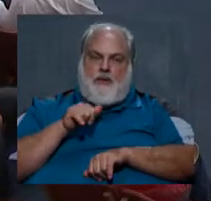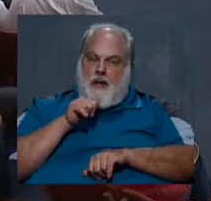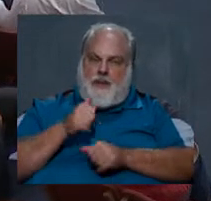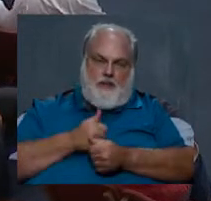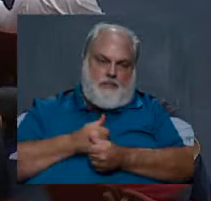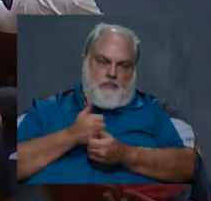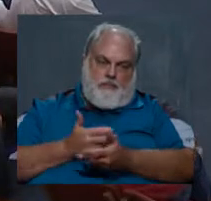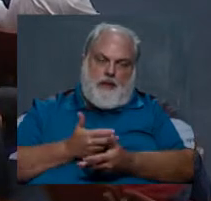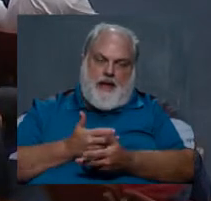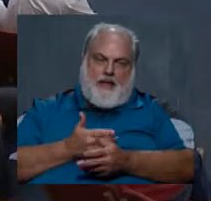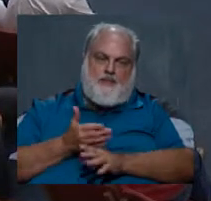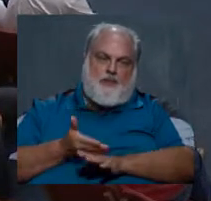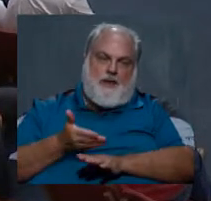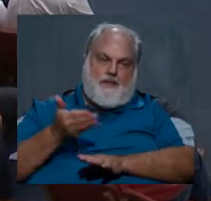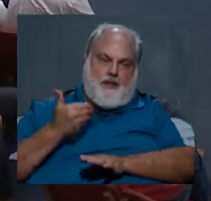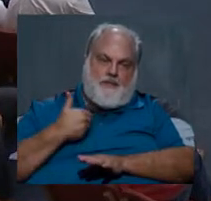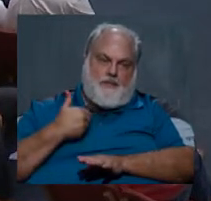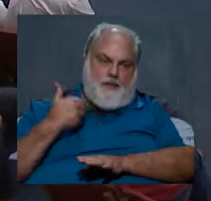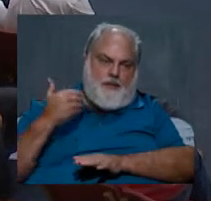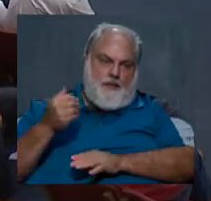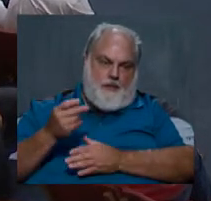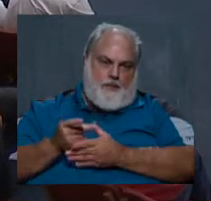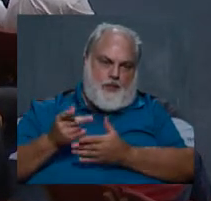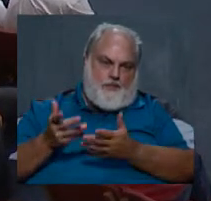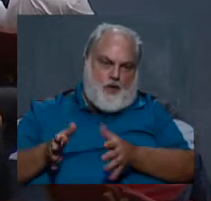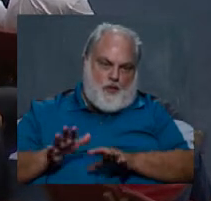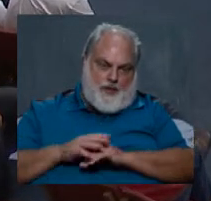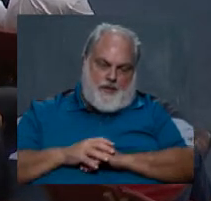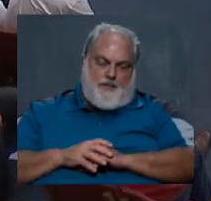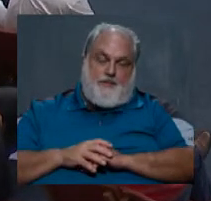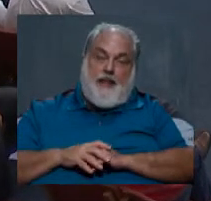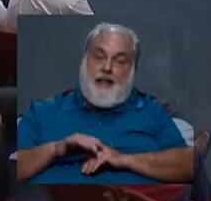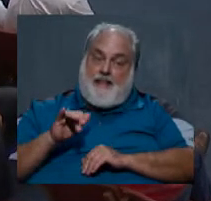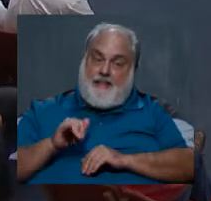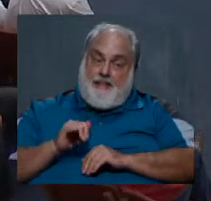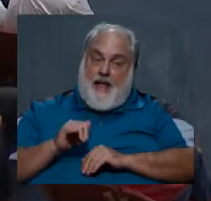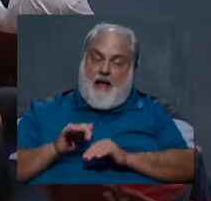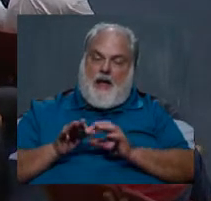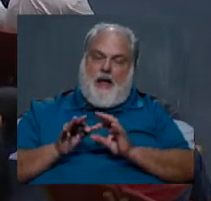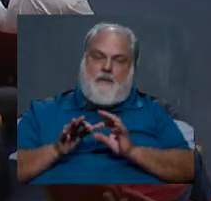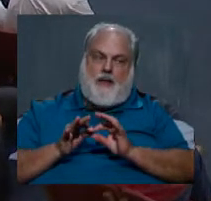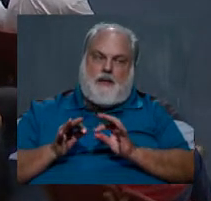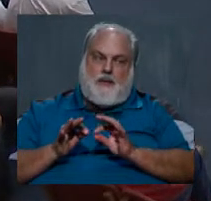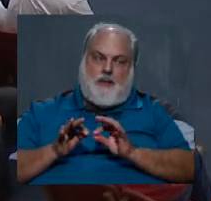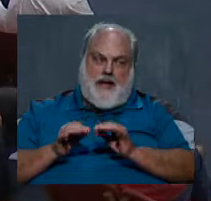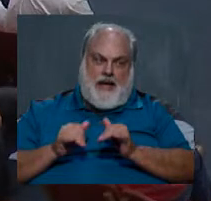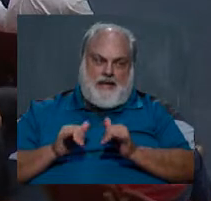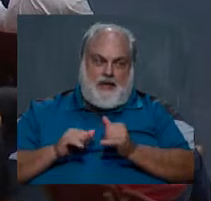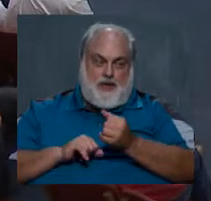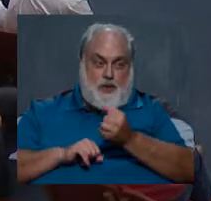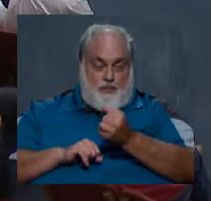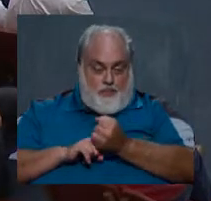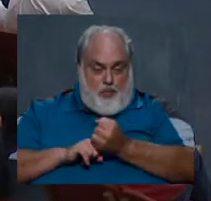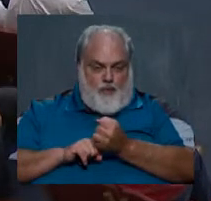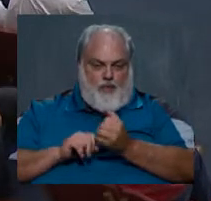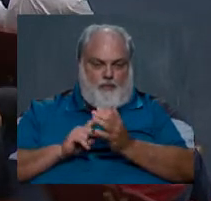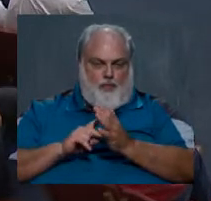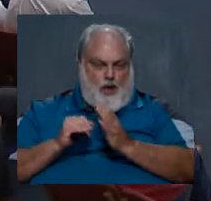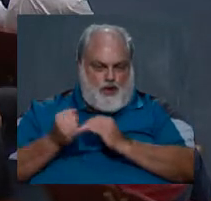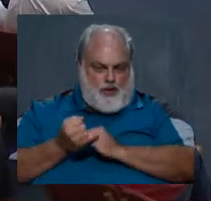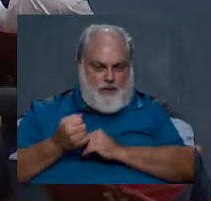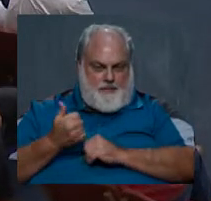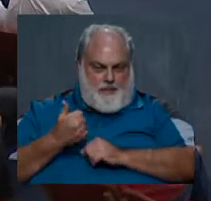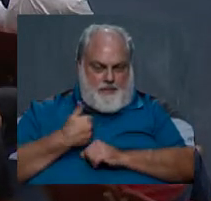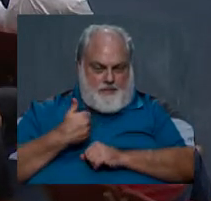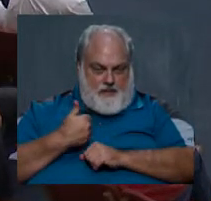as much as that previous development that was approved. But that being said, I support this project. I think,